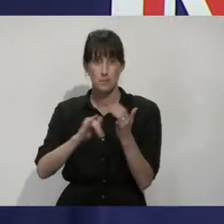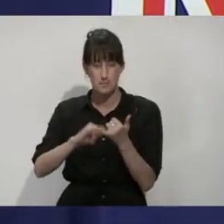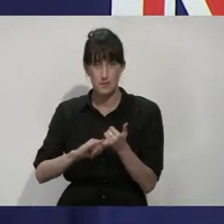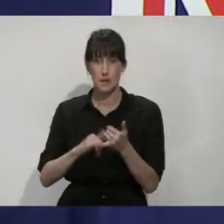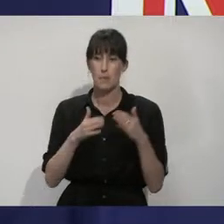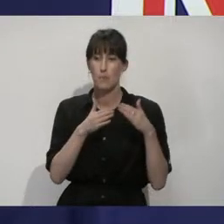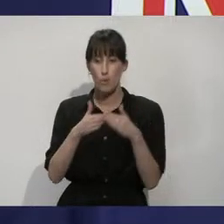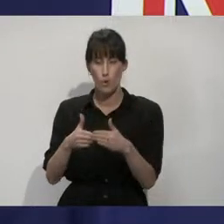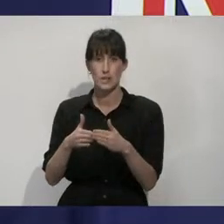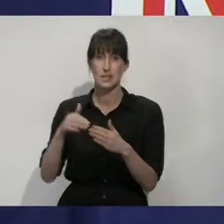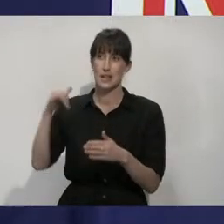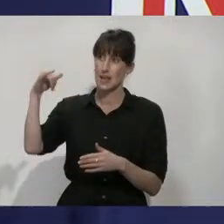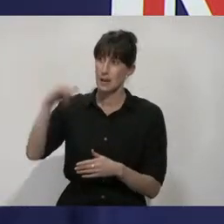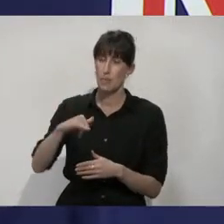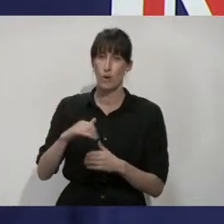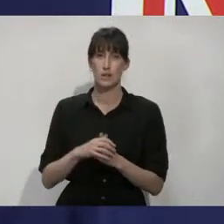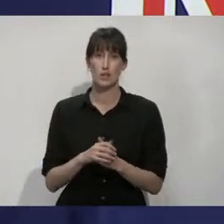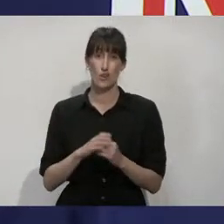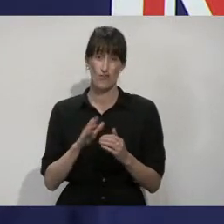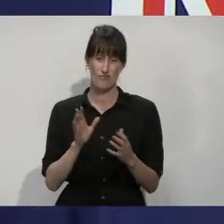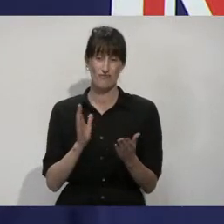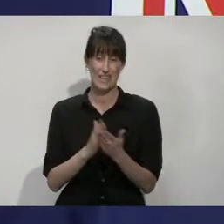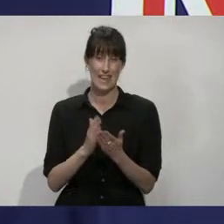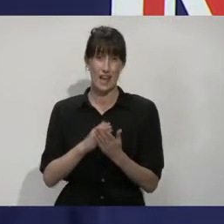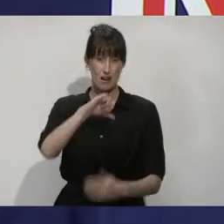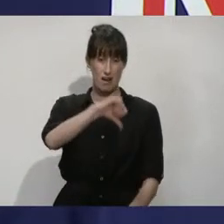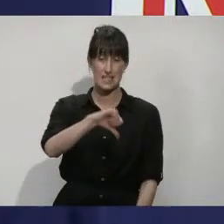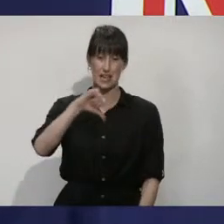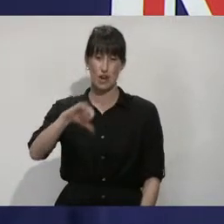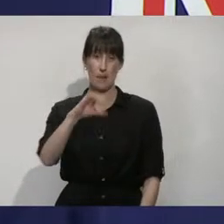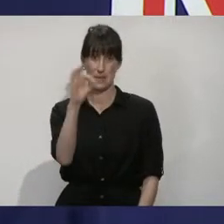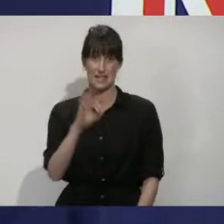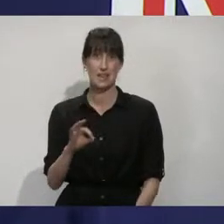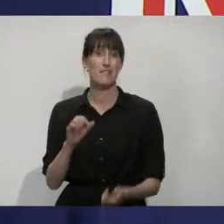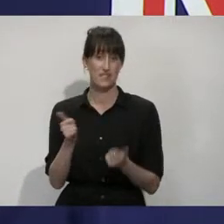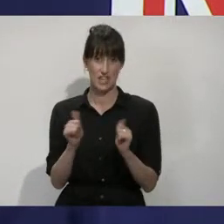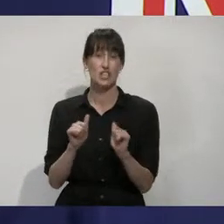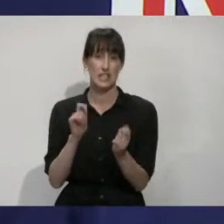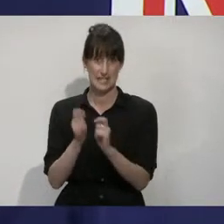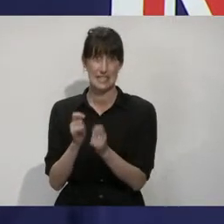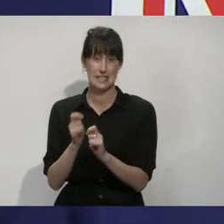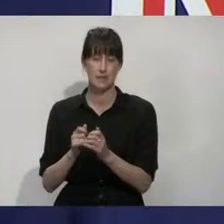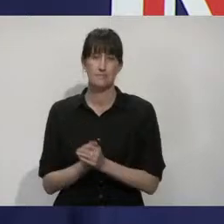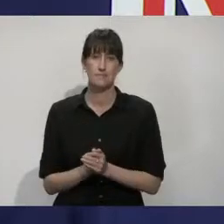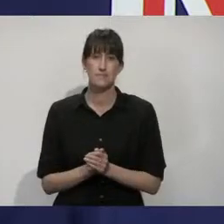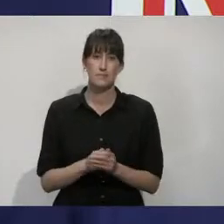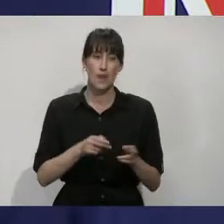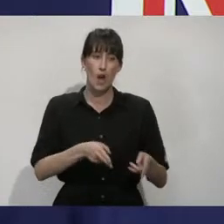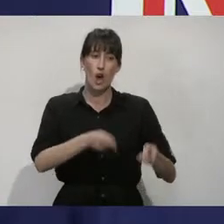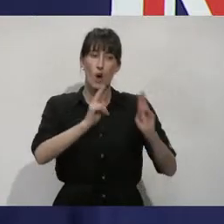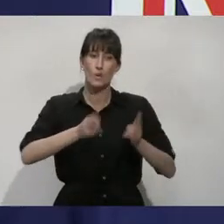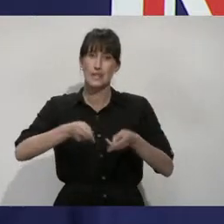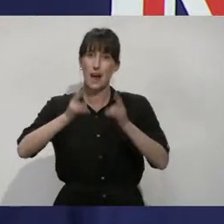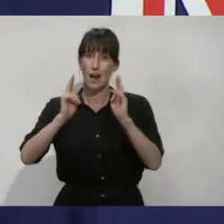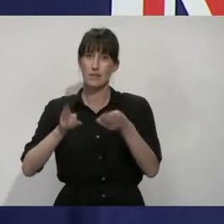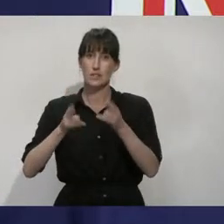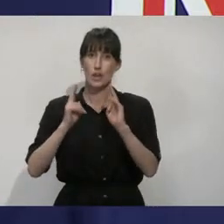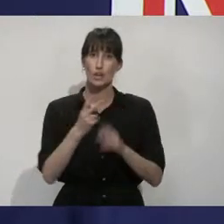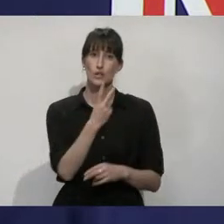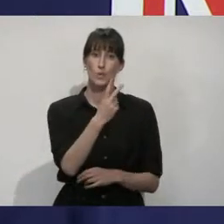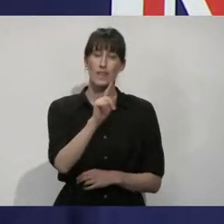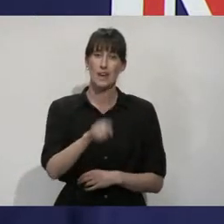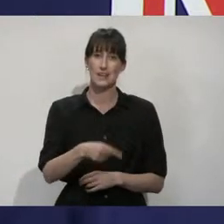than 99% have now been tested. At our managed isolation facilities in Auckland, 2,891